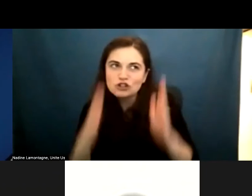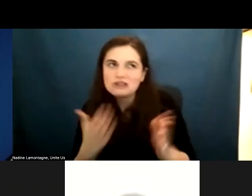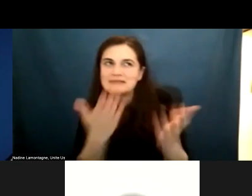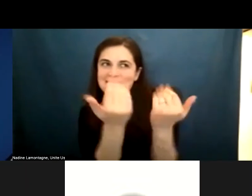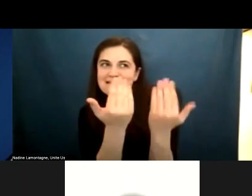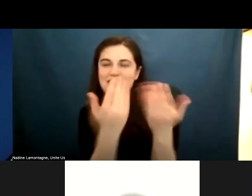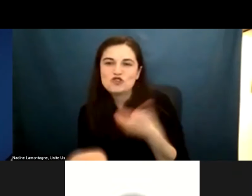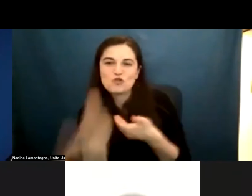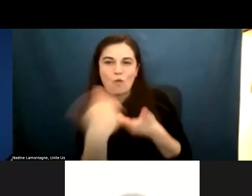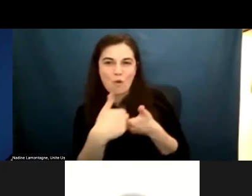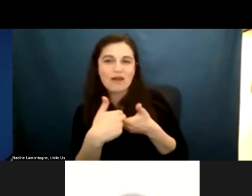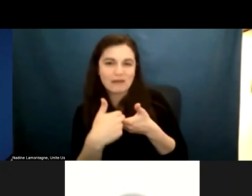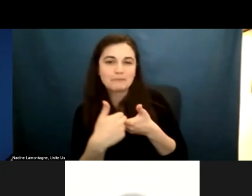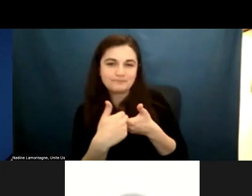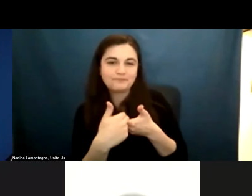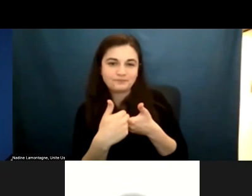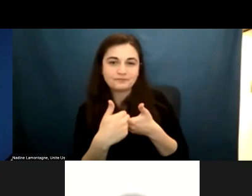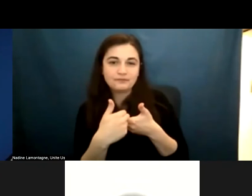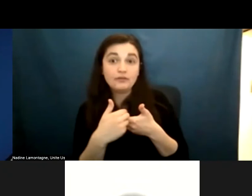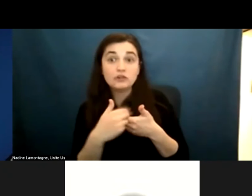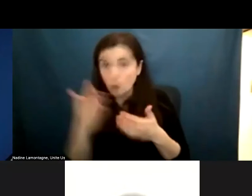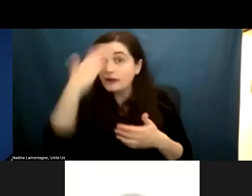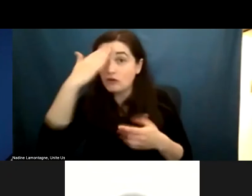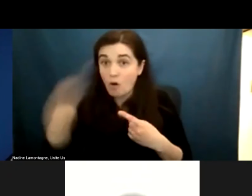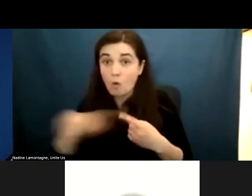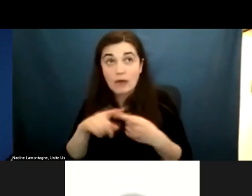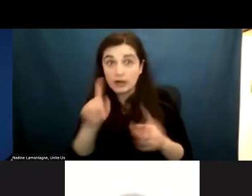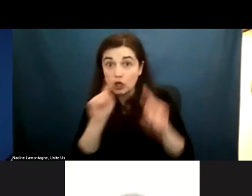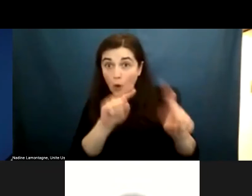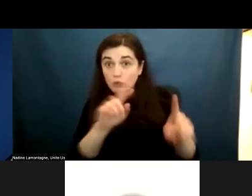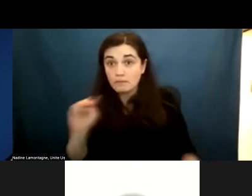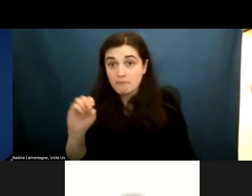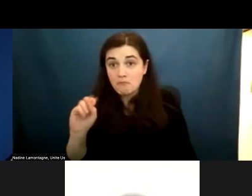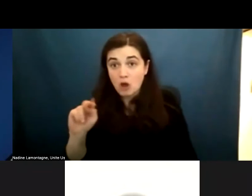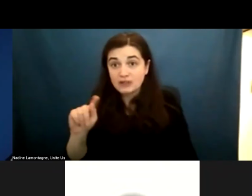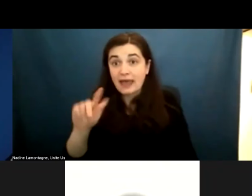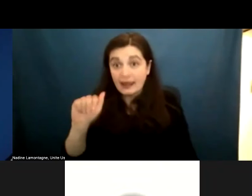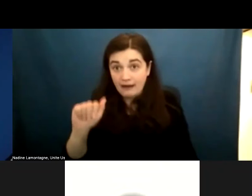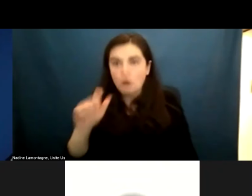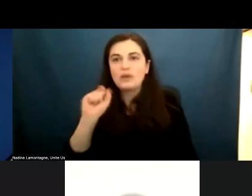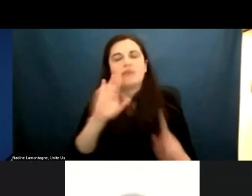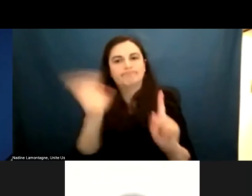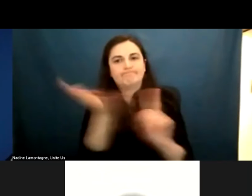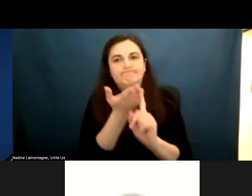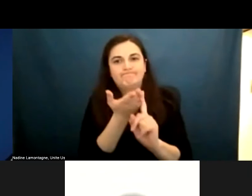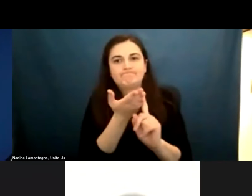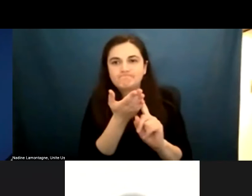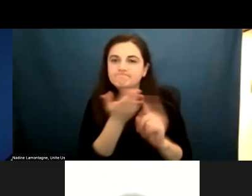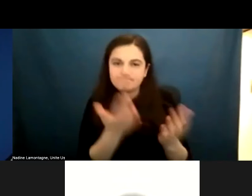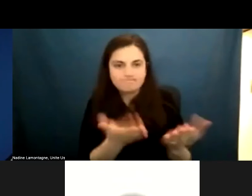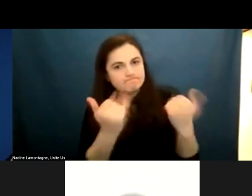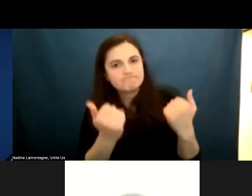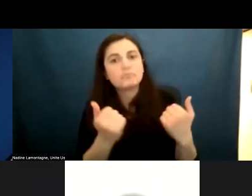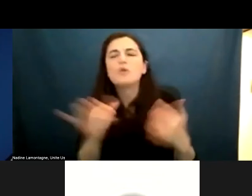anti-vaccine bills. And so we know when we go into those states that we can be effective. We also look at the existing infrastructure in a state.